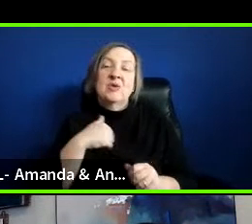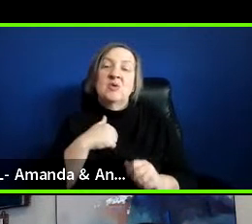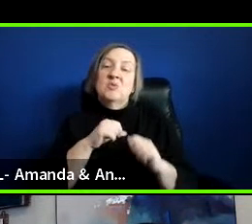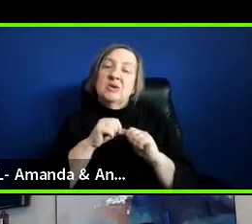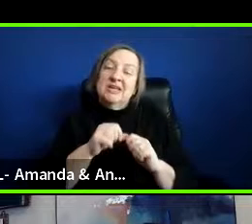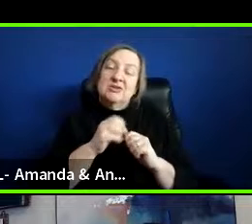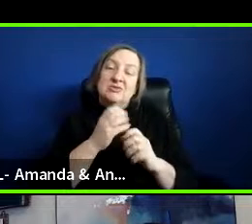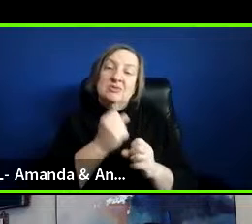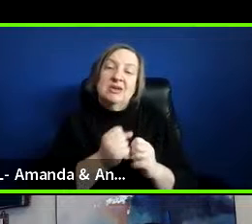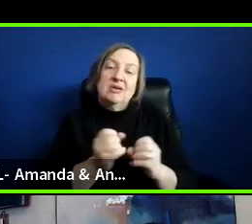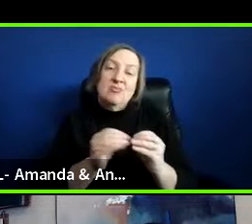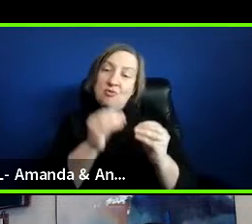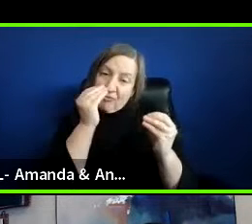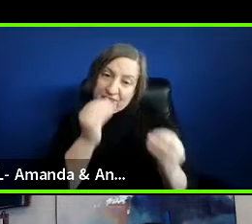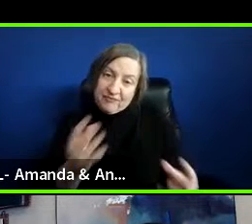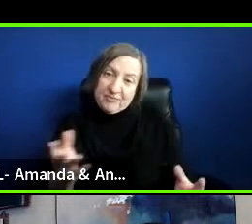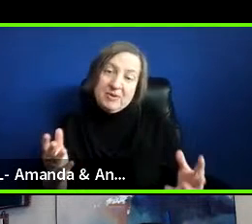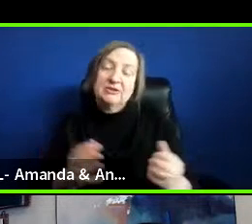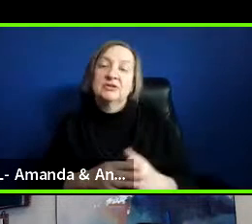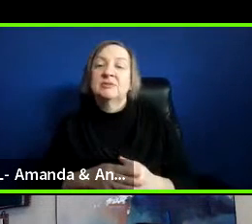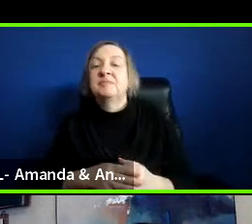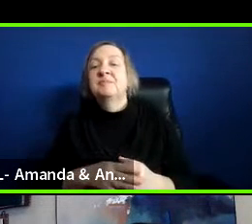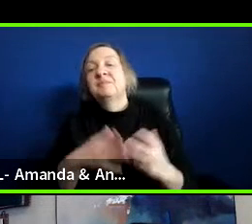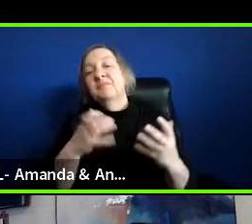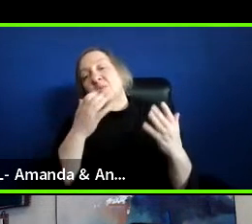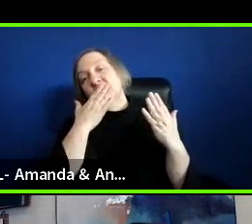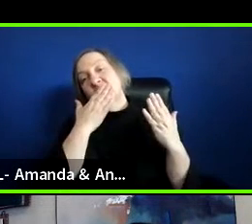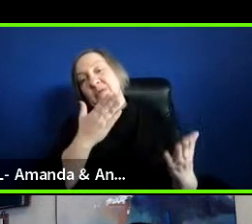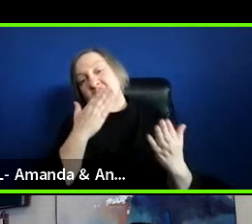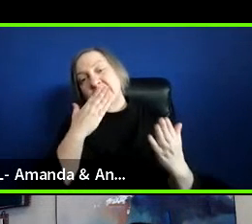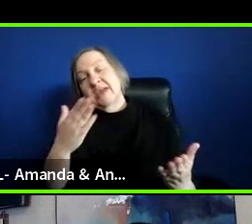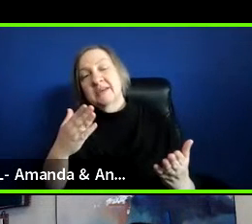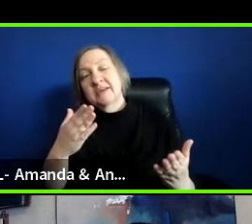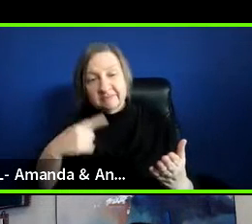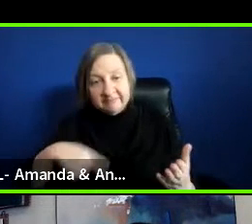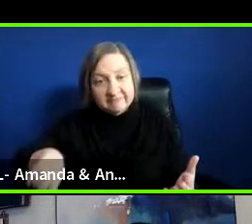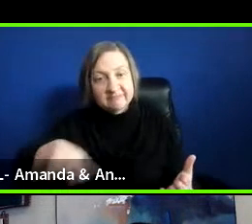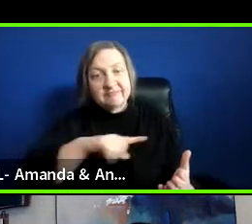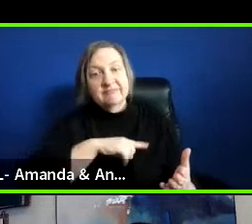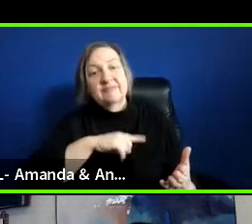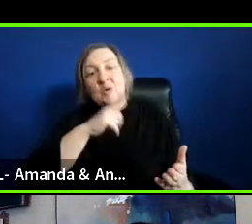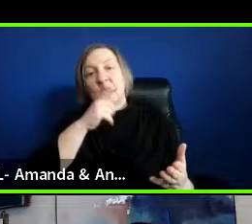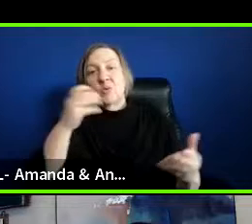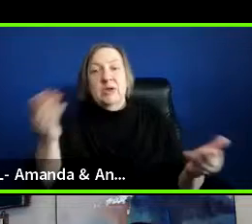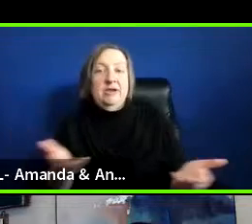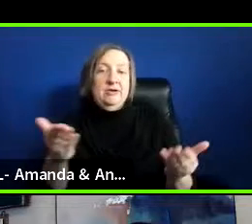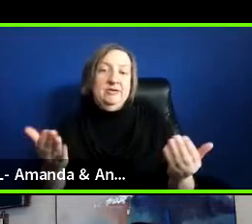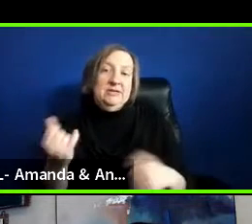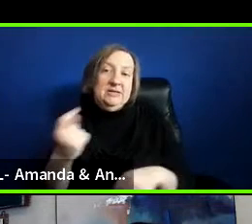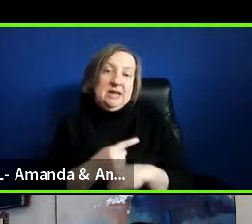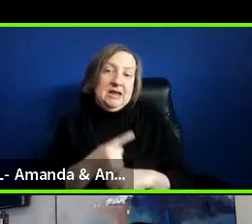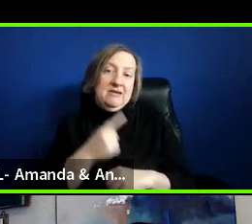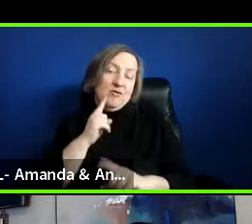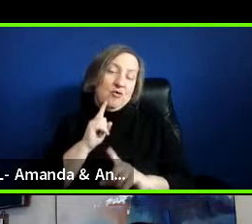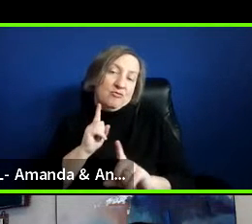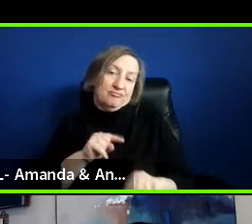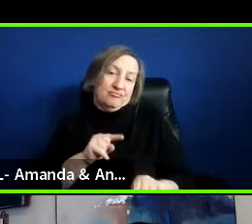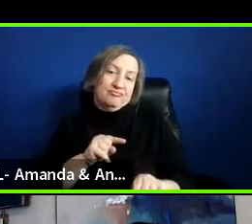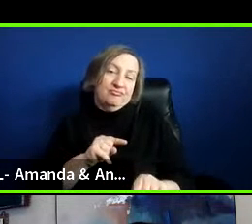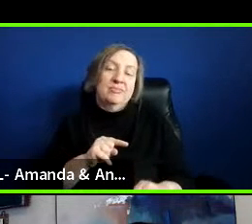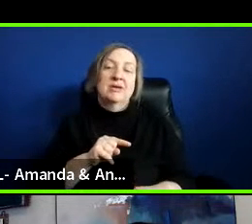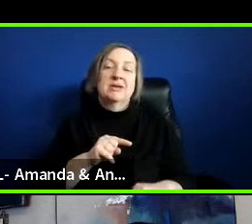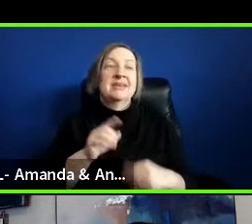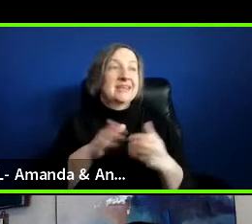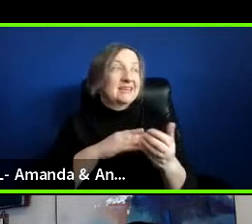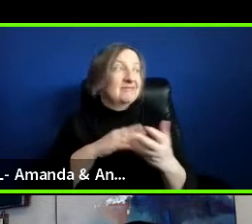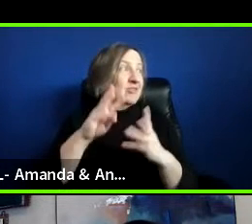more information. So I just want to thank those of us that are here today for attending when the weather outside